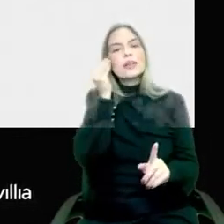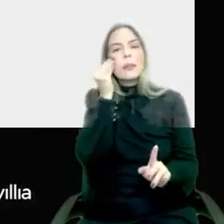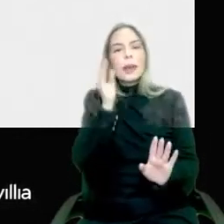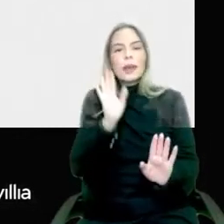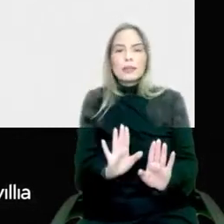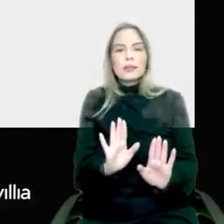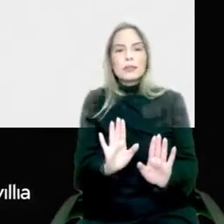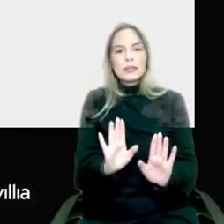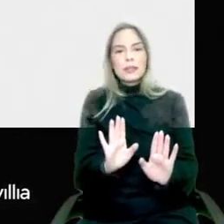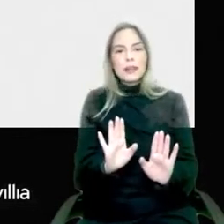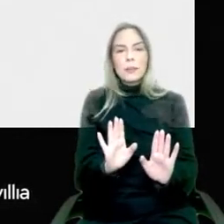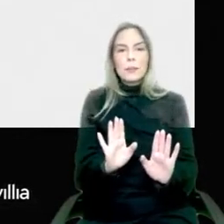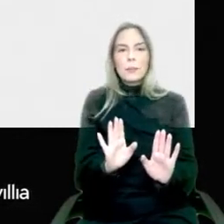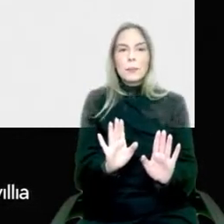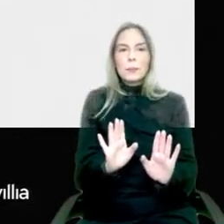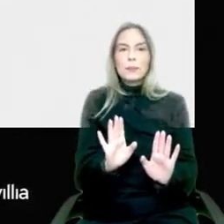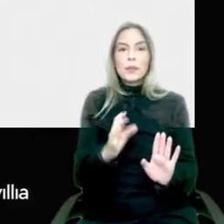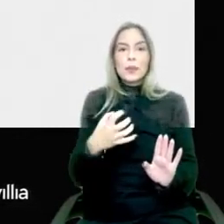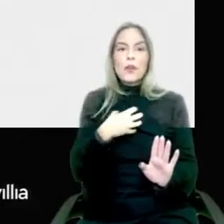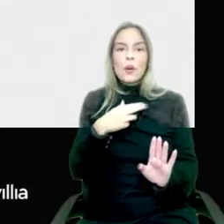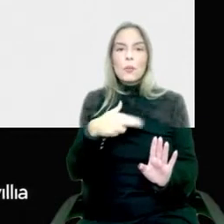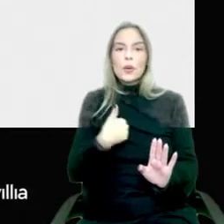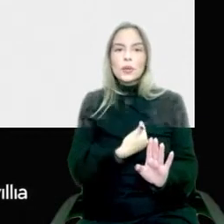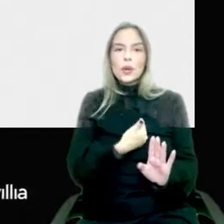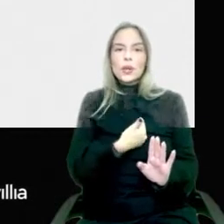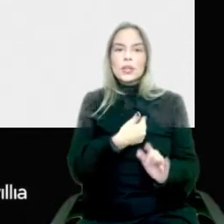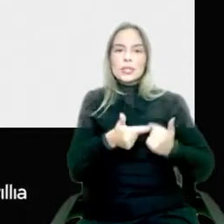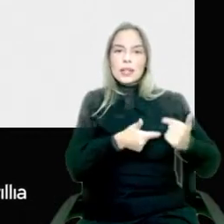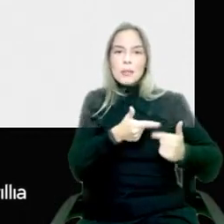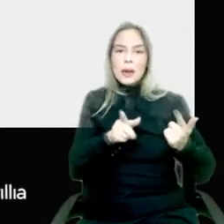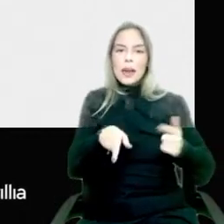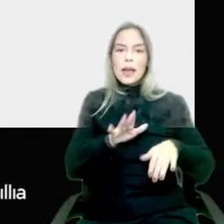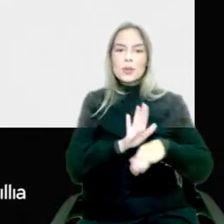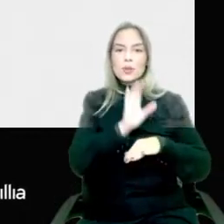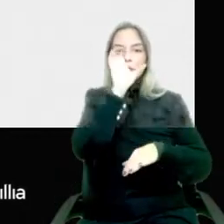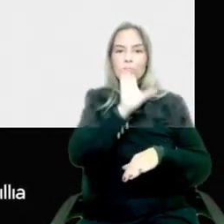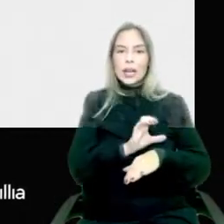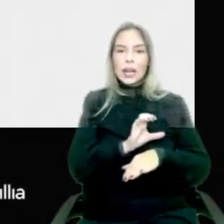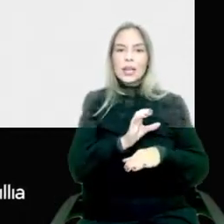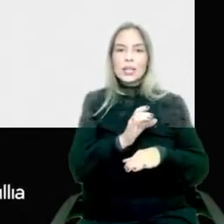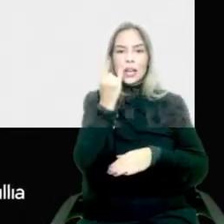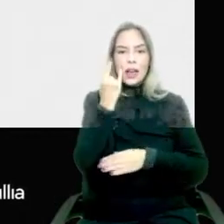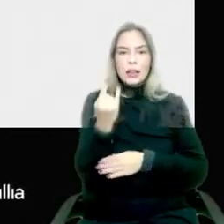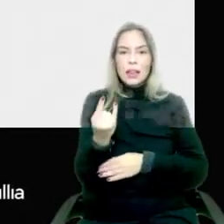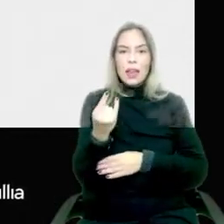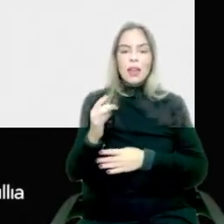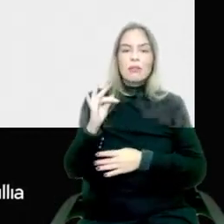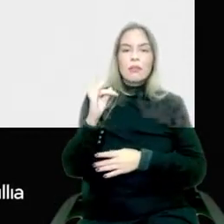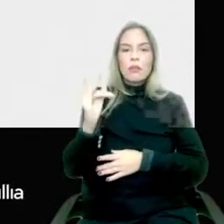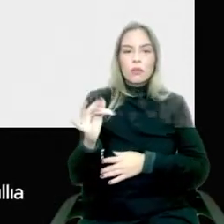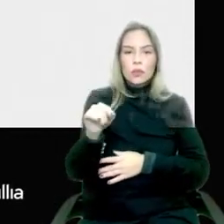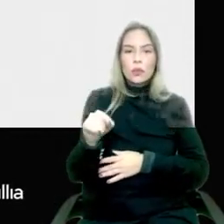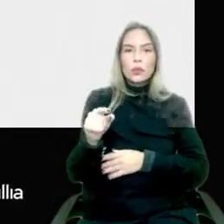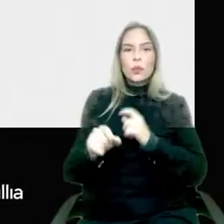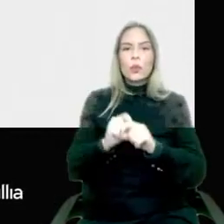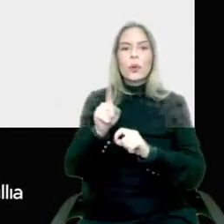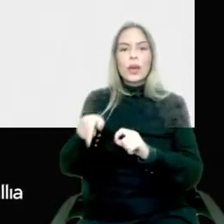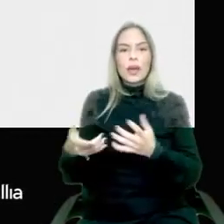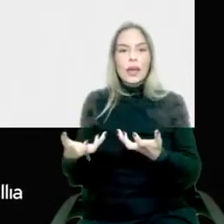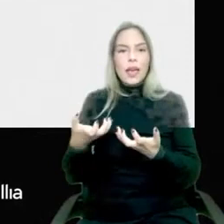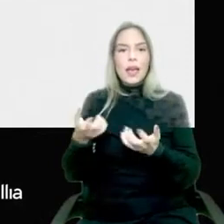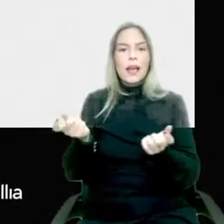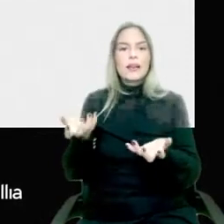The way we tend to work is help a client sort of track further ahead, think about what could be, so move from the possible to